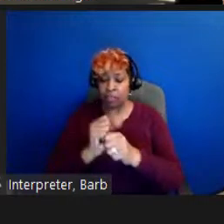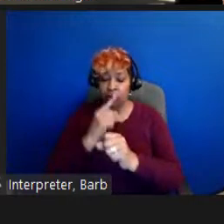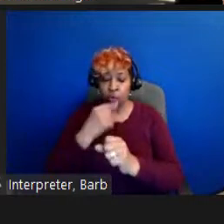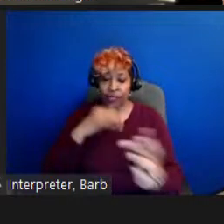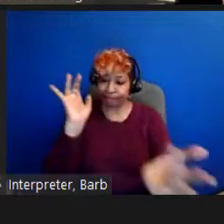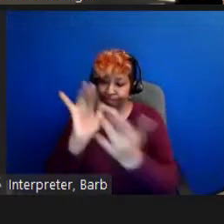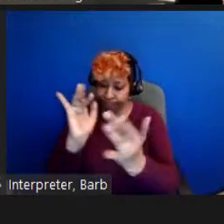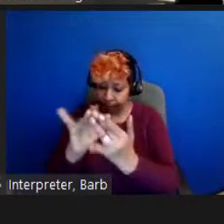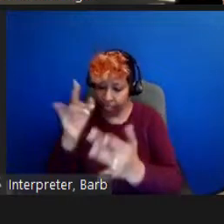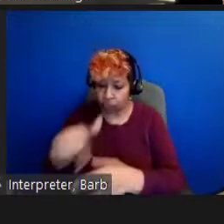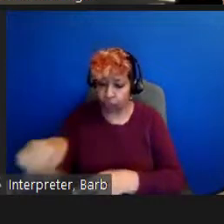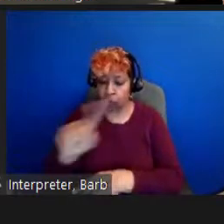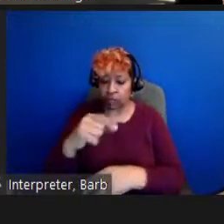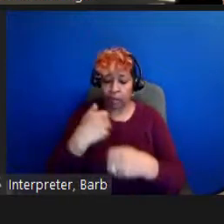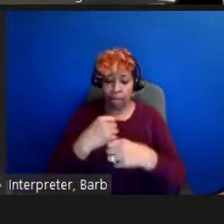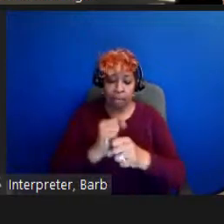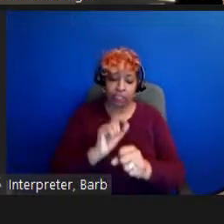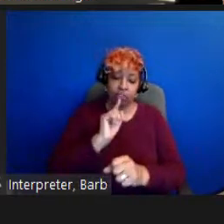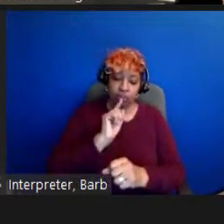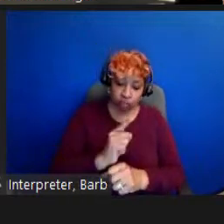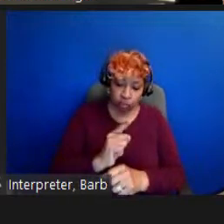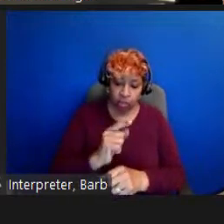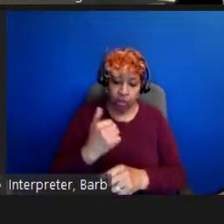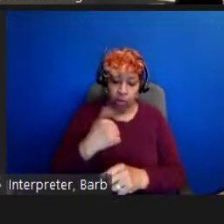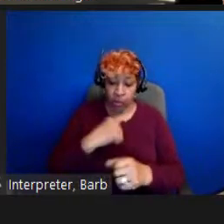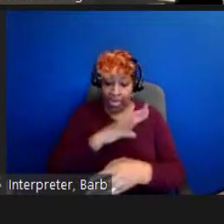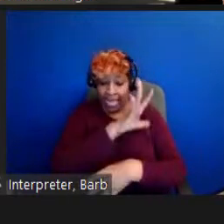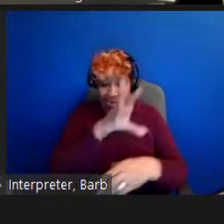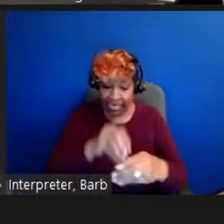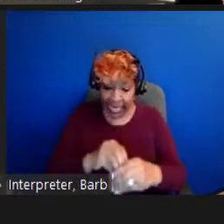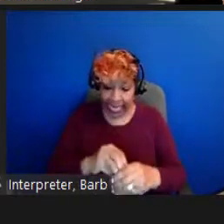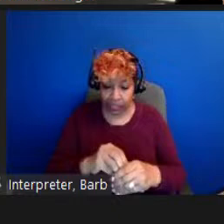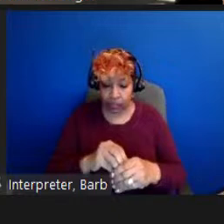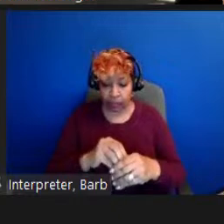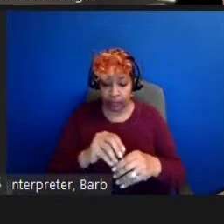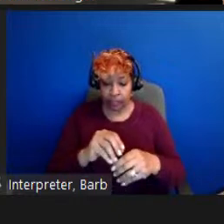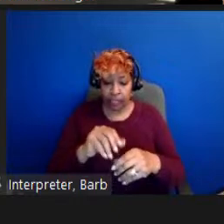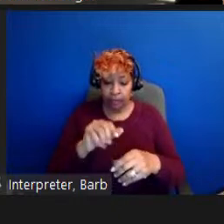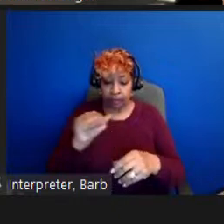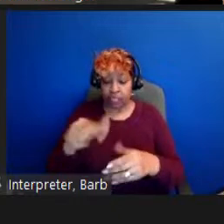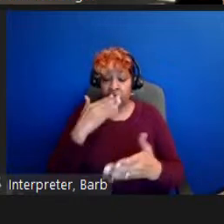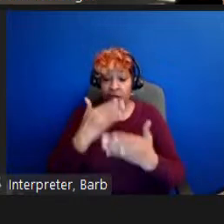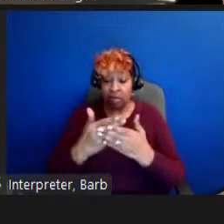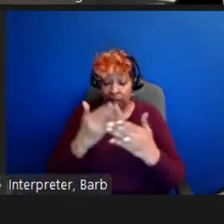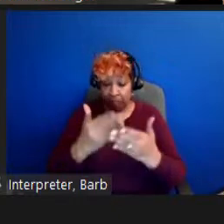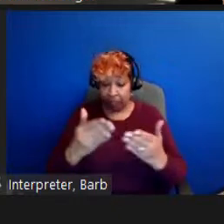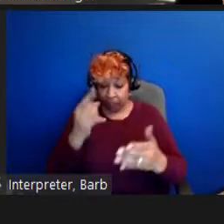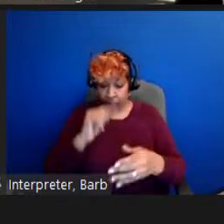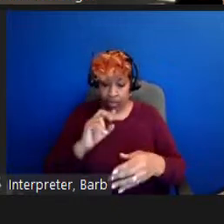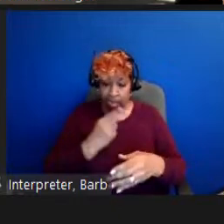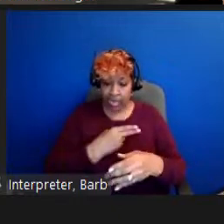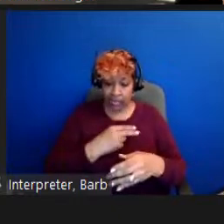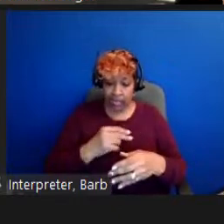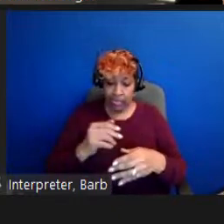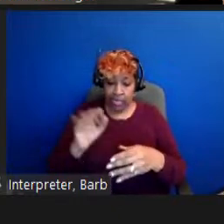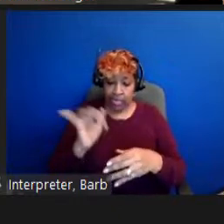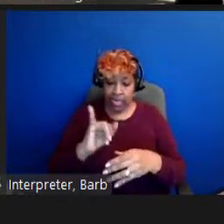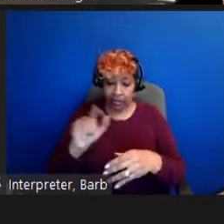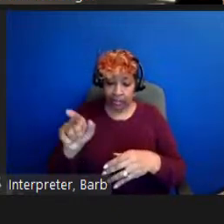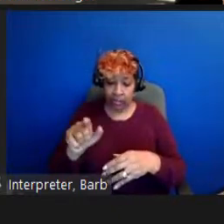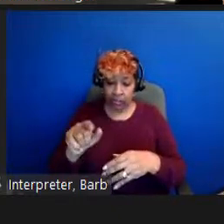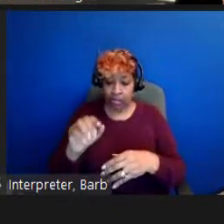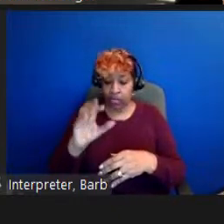for us, is making sure that we do engage, because you are right. There's the great effort that's happening in Roseland. I think that they have one of the